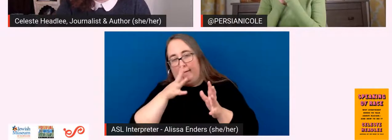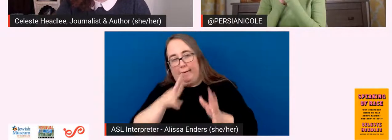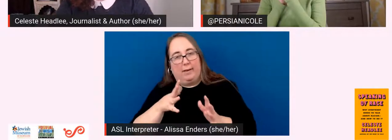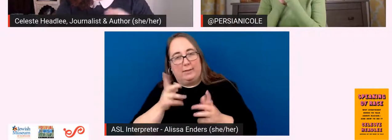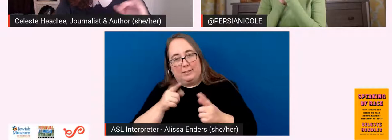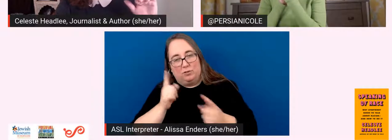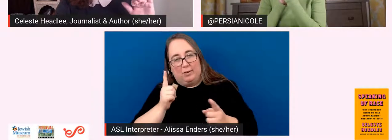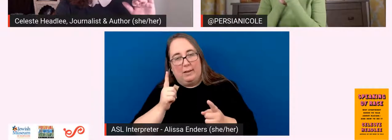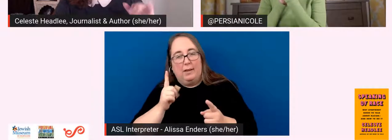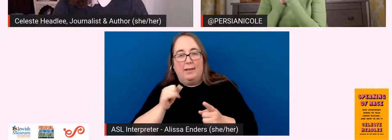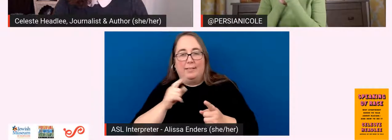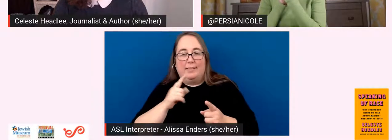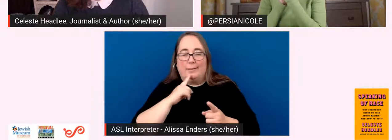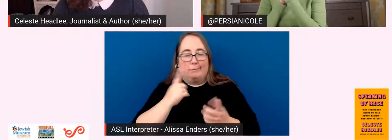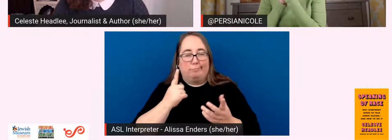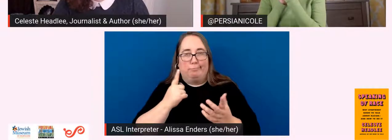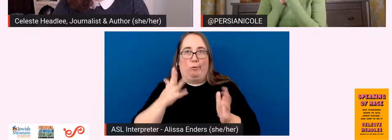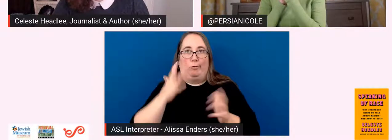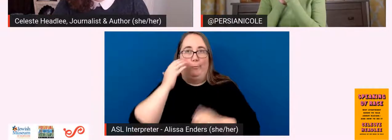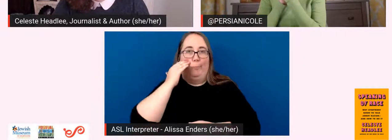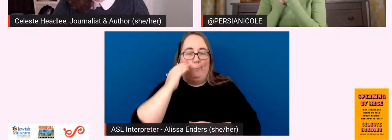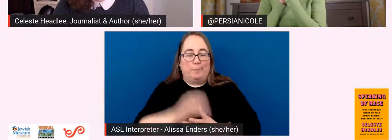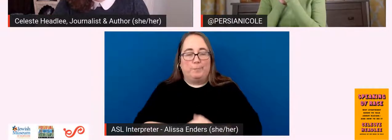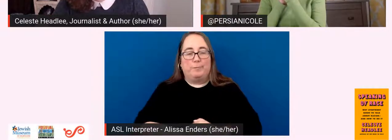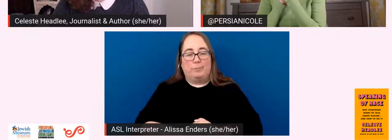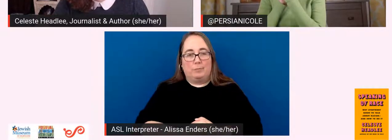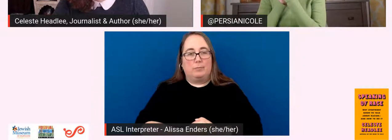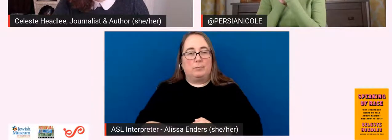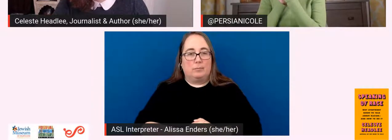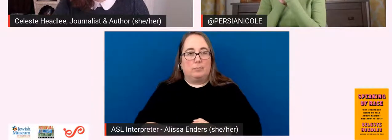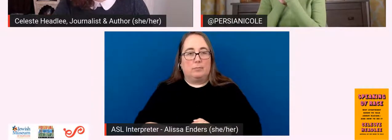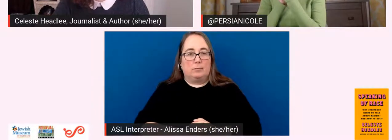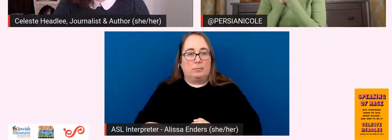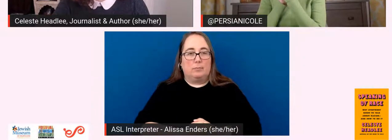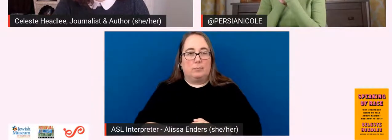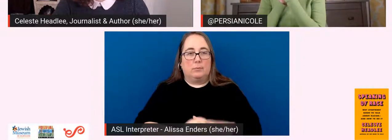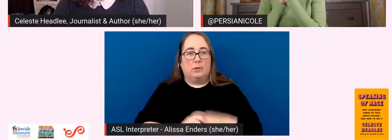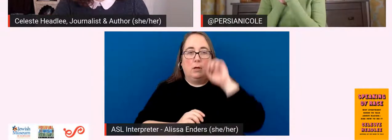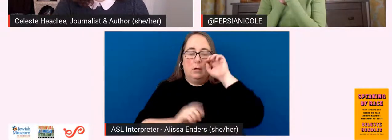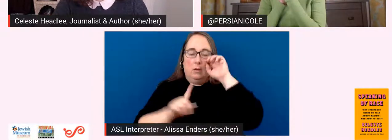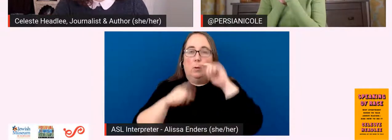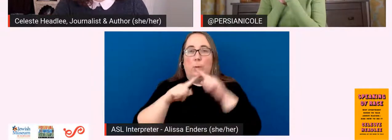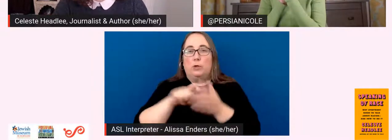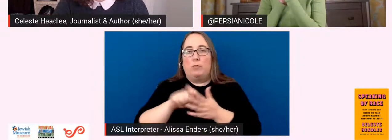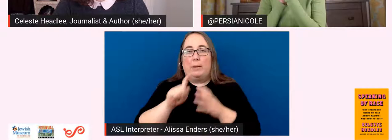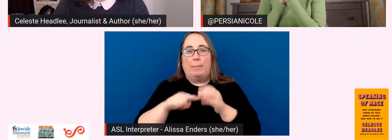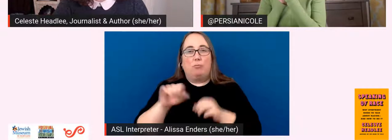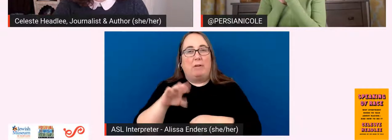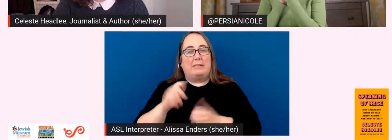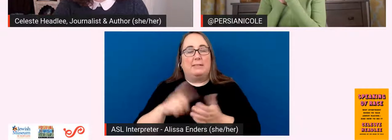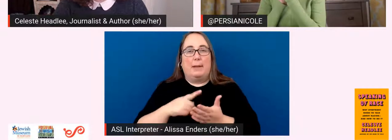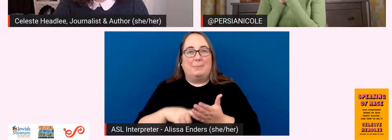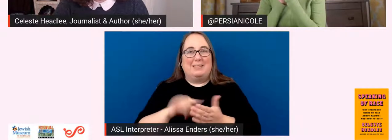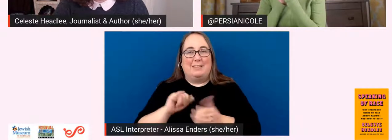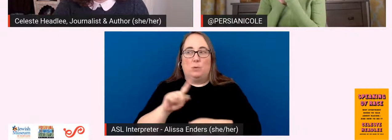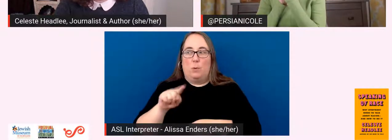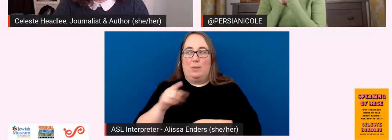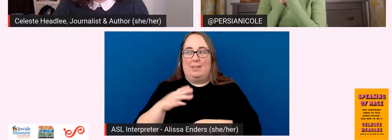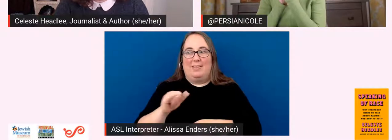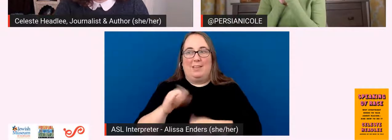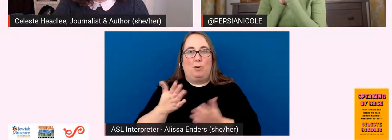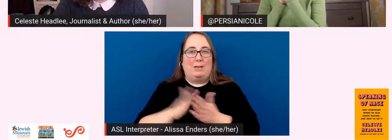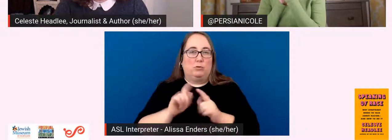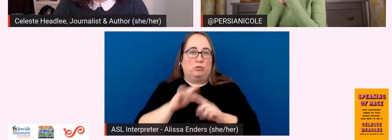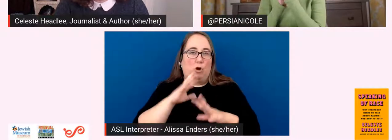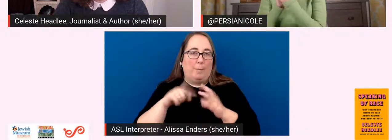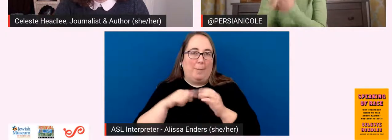you. Like, that's just a given. And also when you begin to write about race, it's sometimes it happens that that's the only thing you're asked to talk